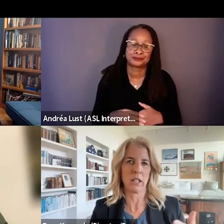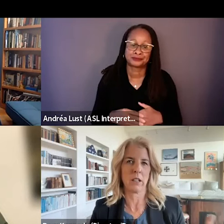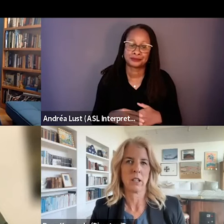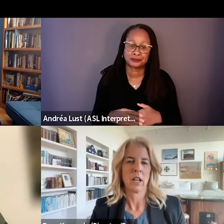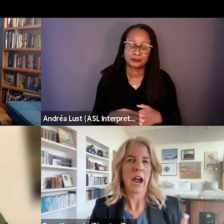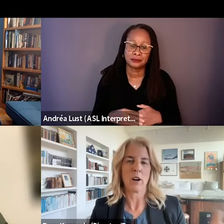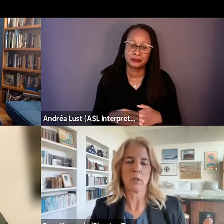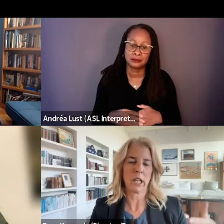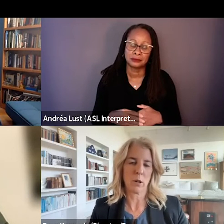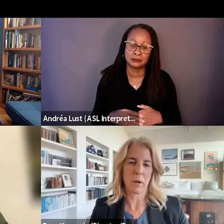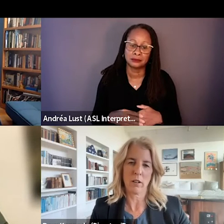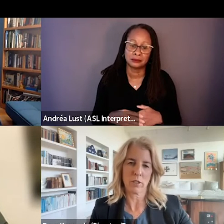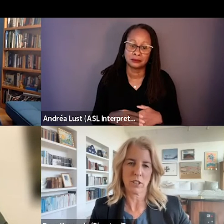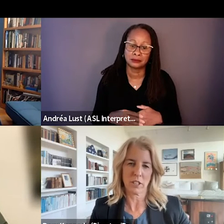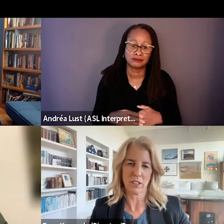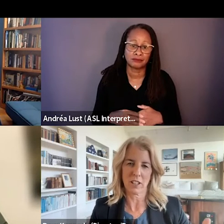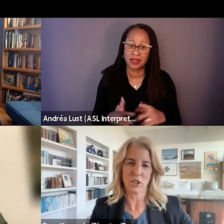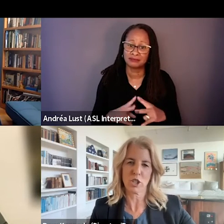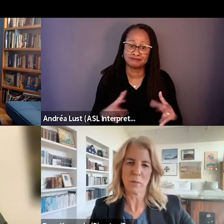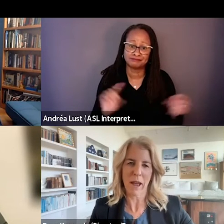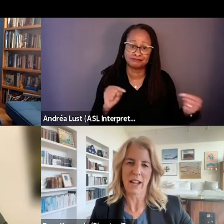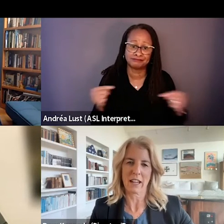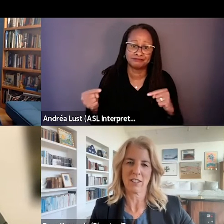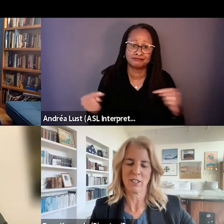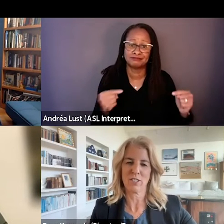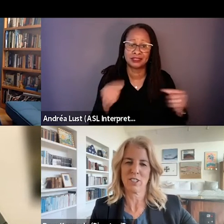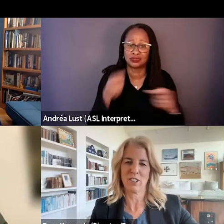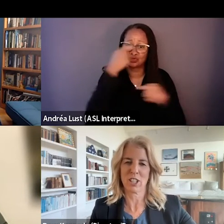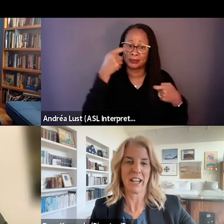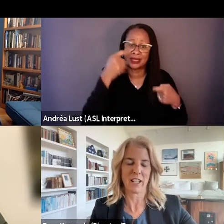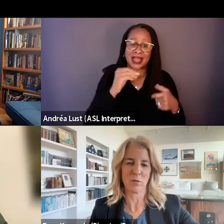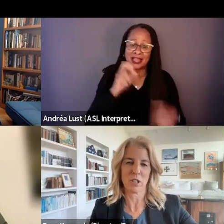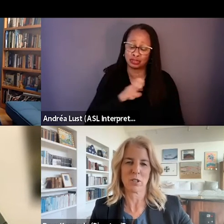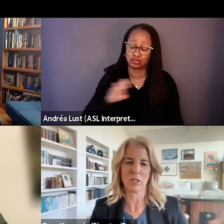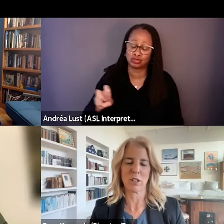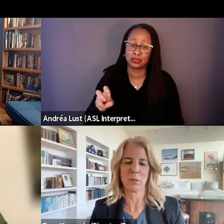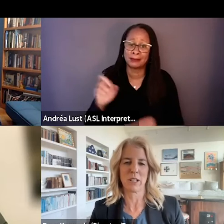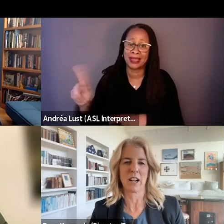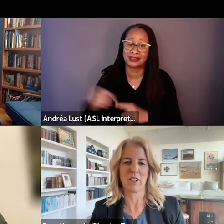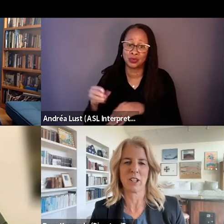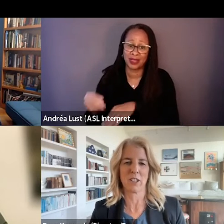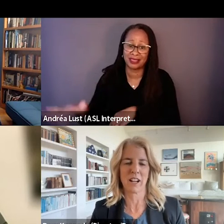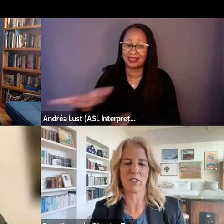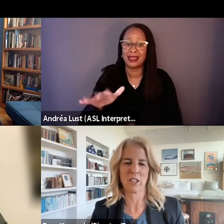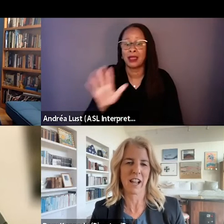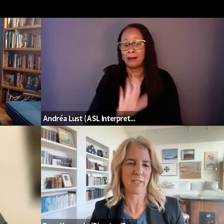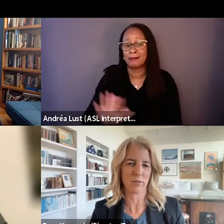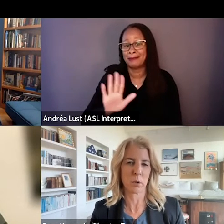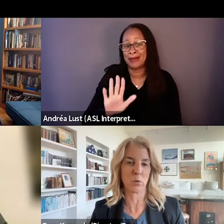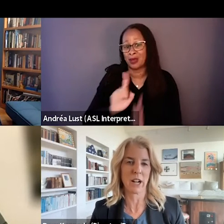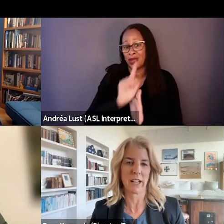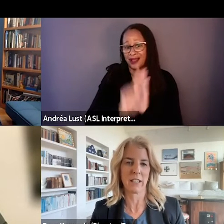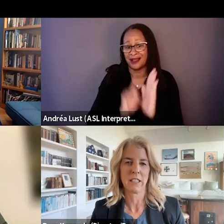incredibly harrowing and painful, and the journey back to land, which was about an